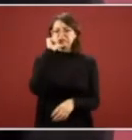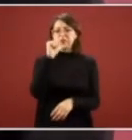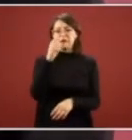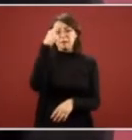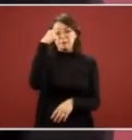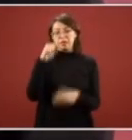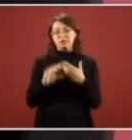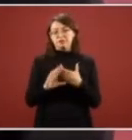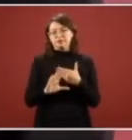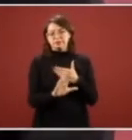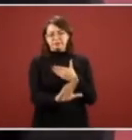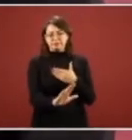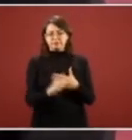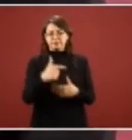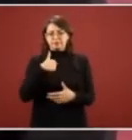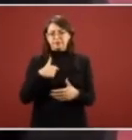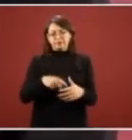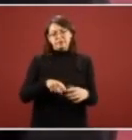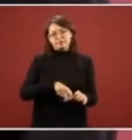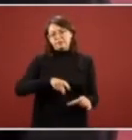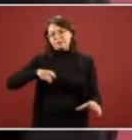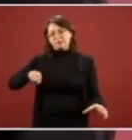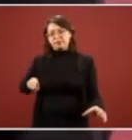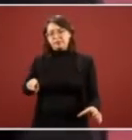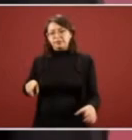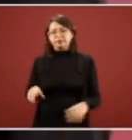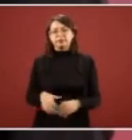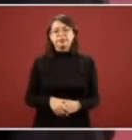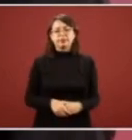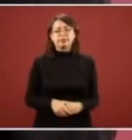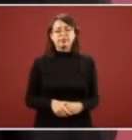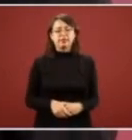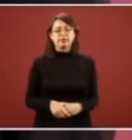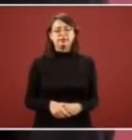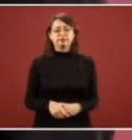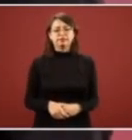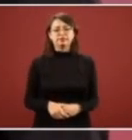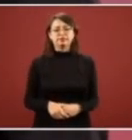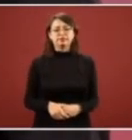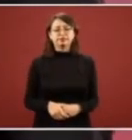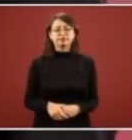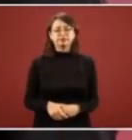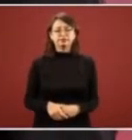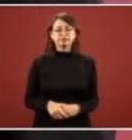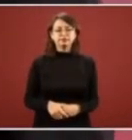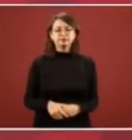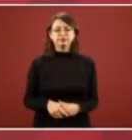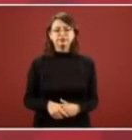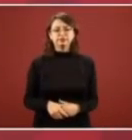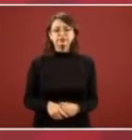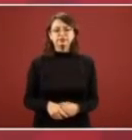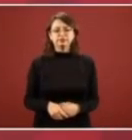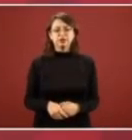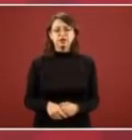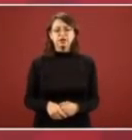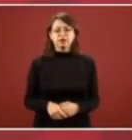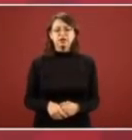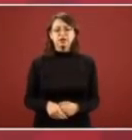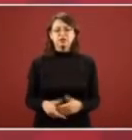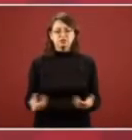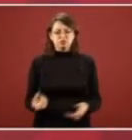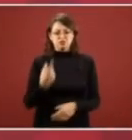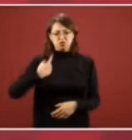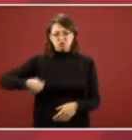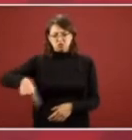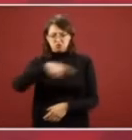involucrarme. Prevent from becoming involved. No, vamos nosotros, we are not going to a tomar